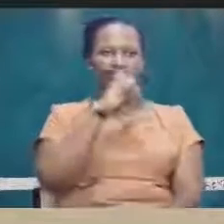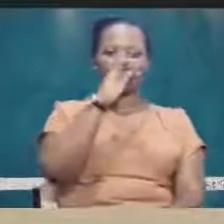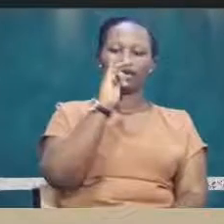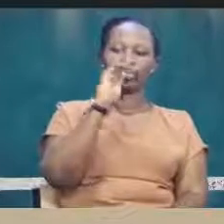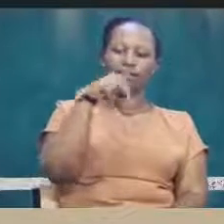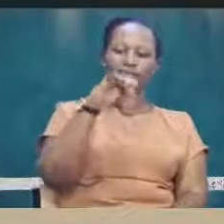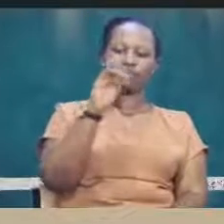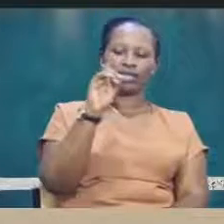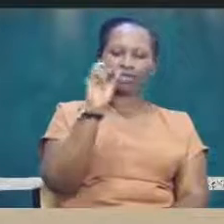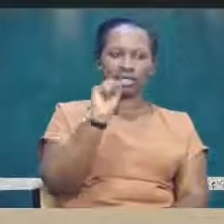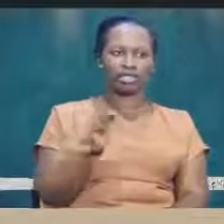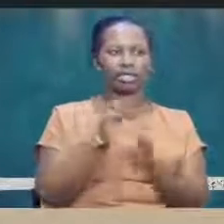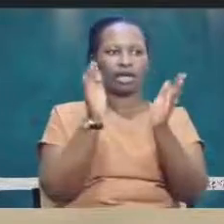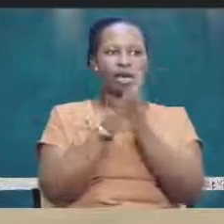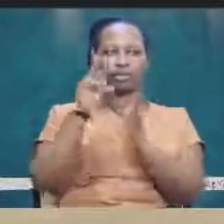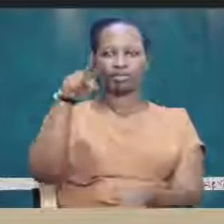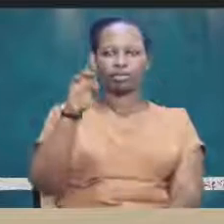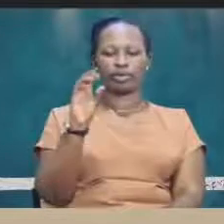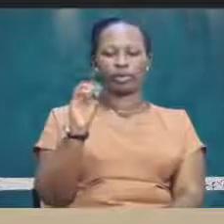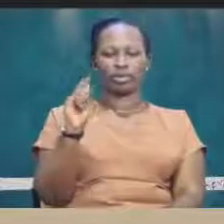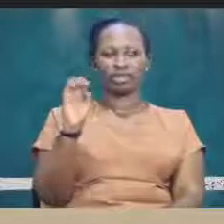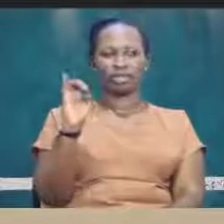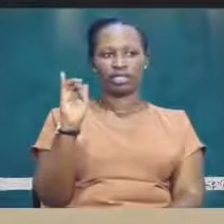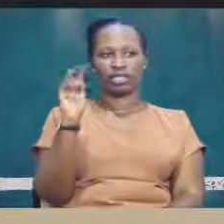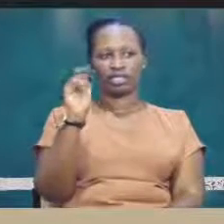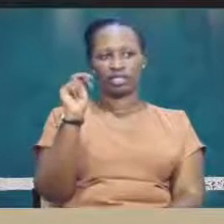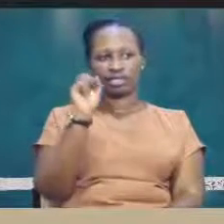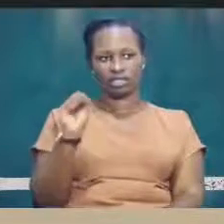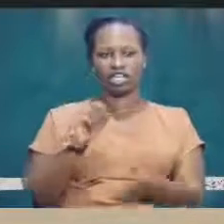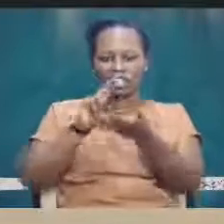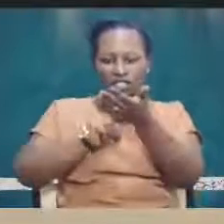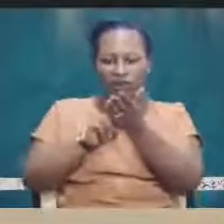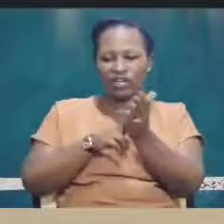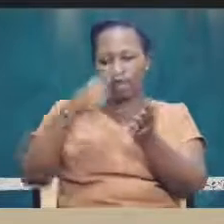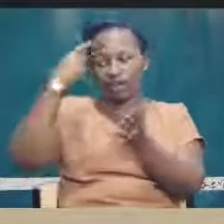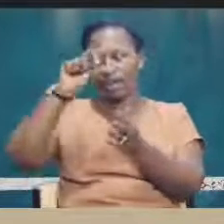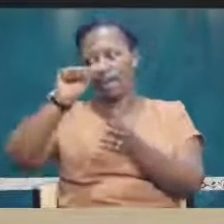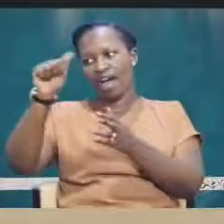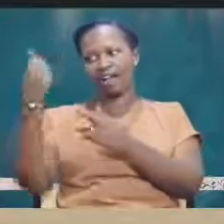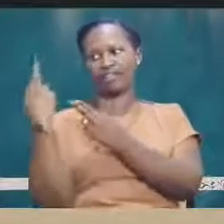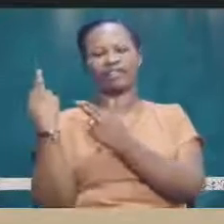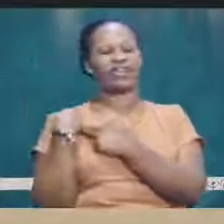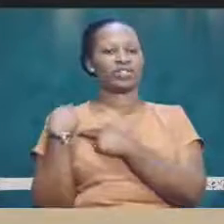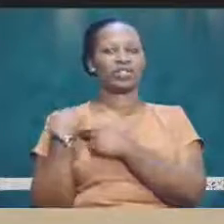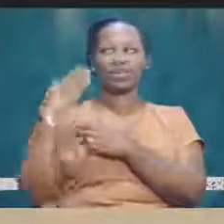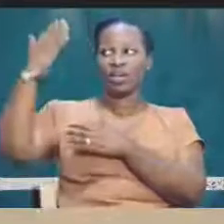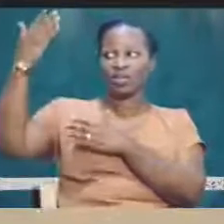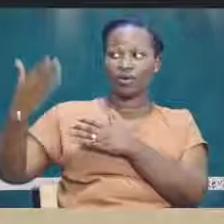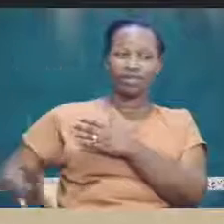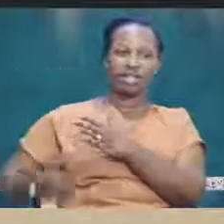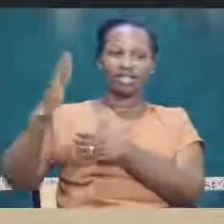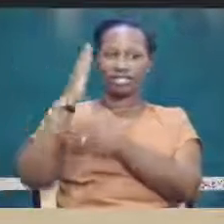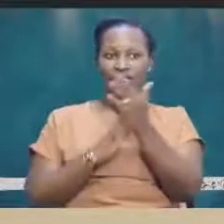and proteins are used for other functions. So those are some of the functions